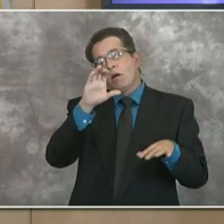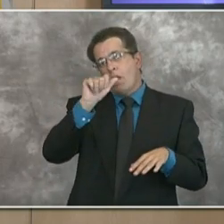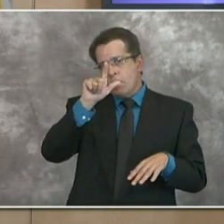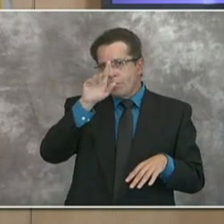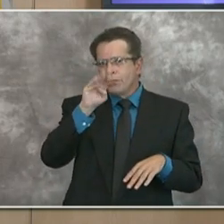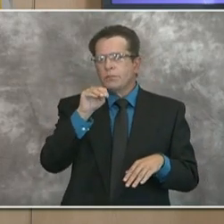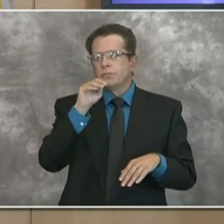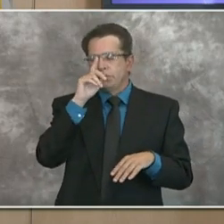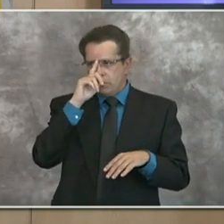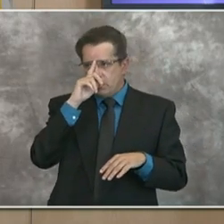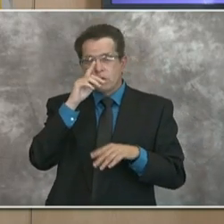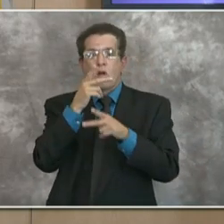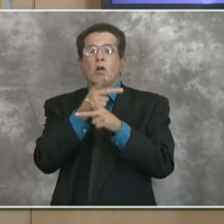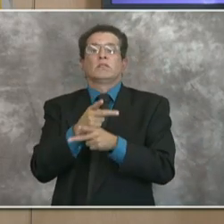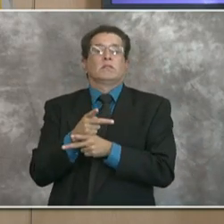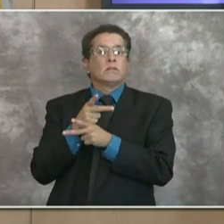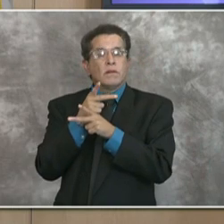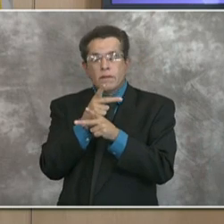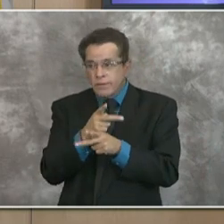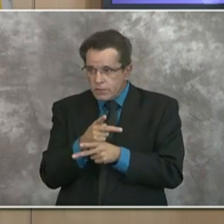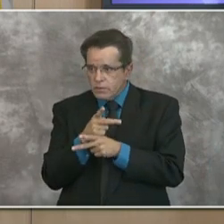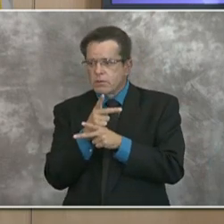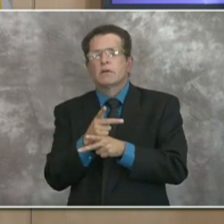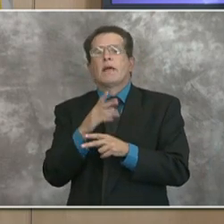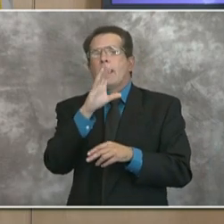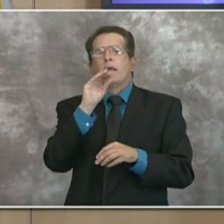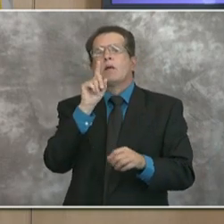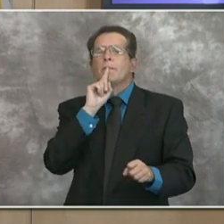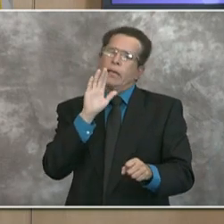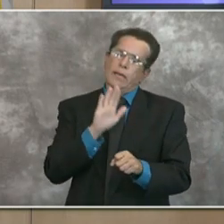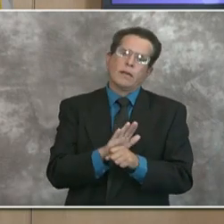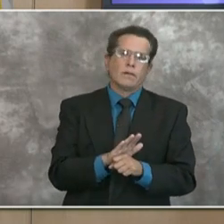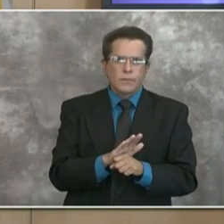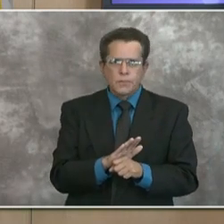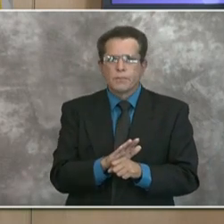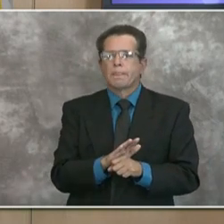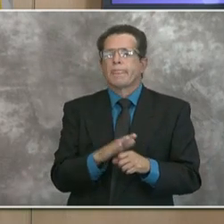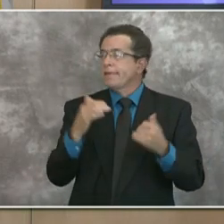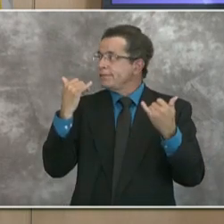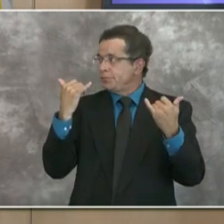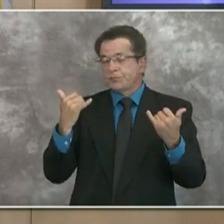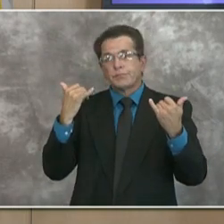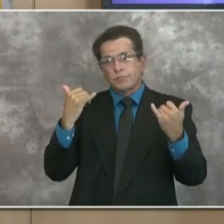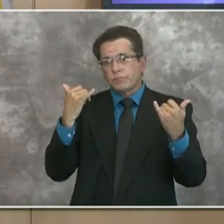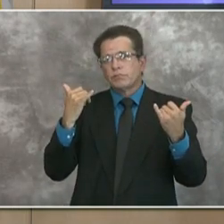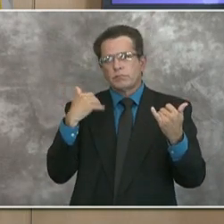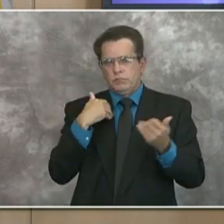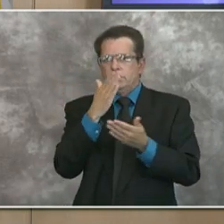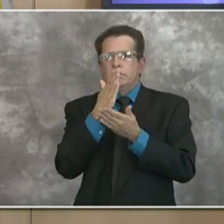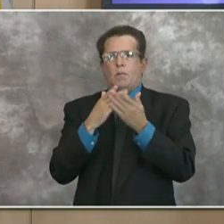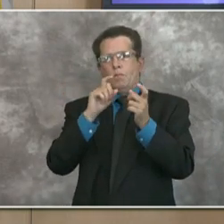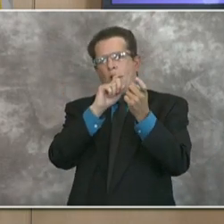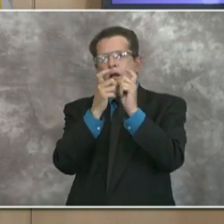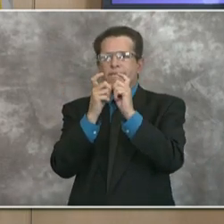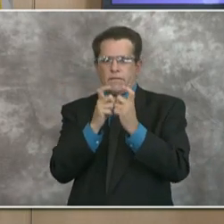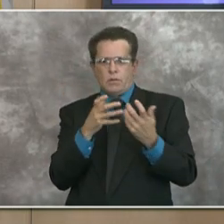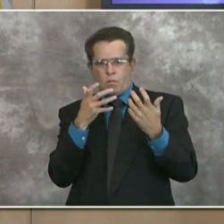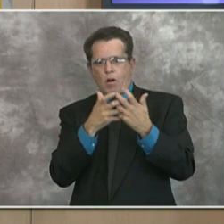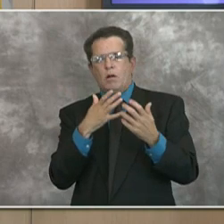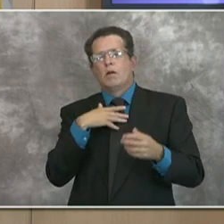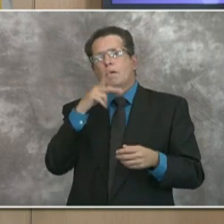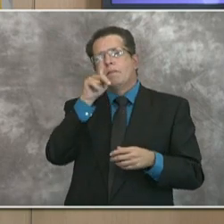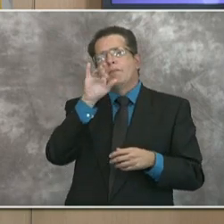let us remain cautious, and let us remain committed. Today we are making a number of modifications to our public health